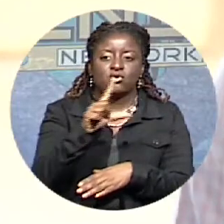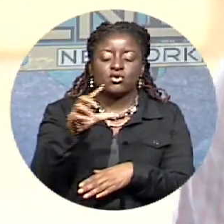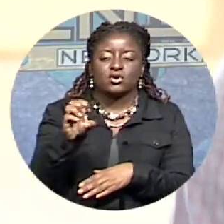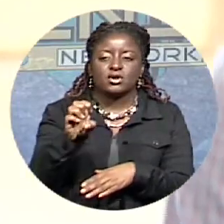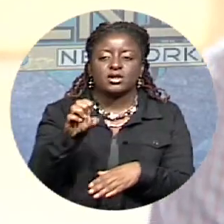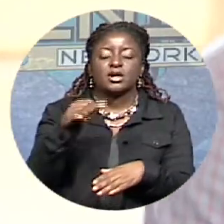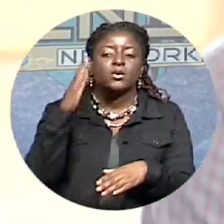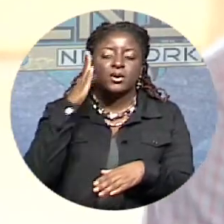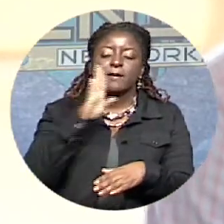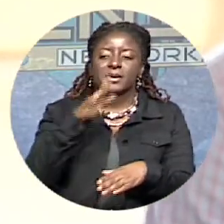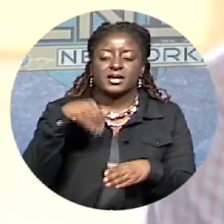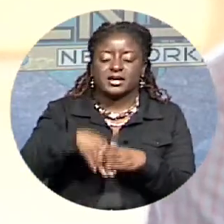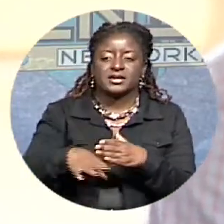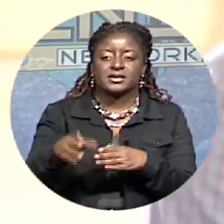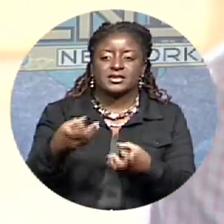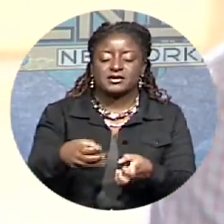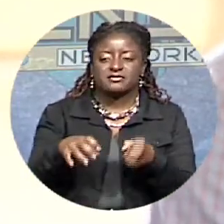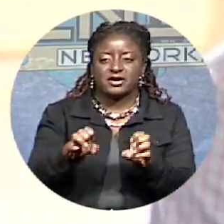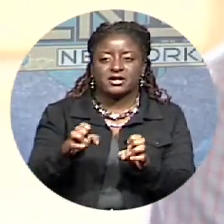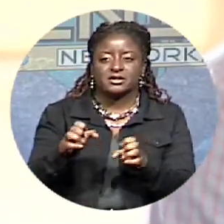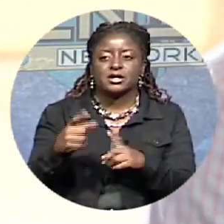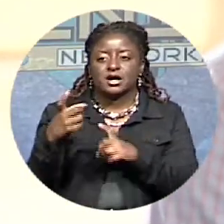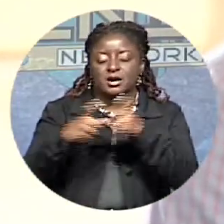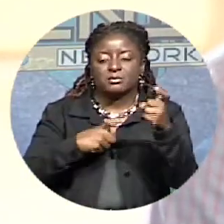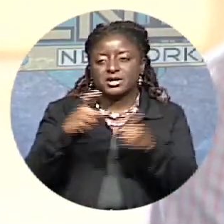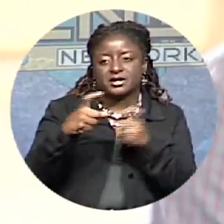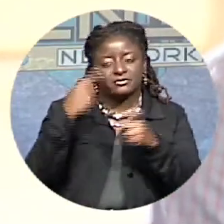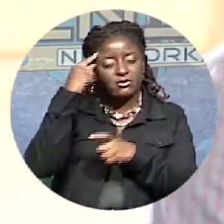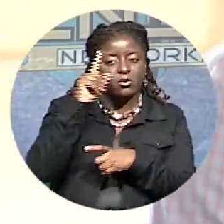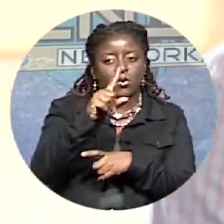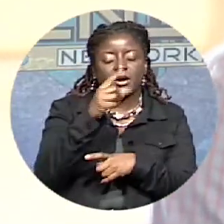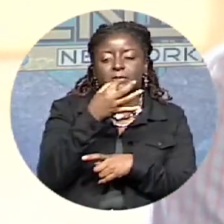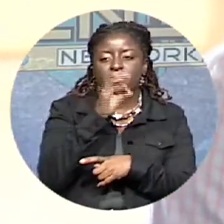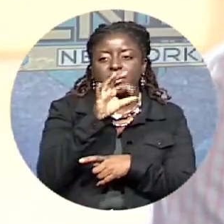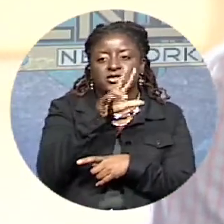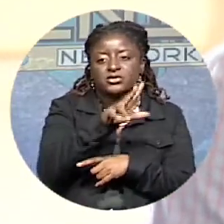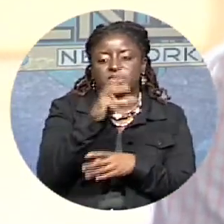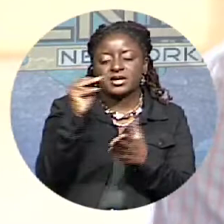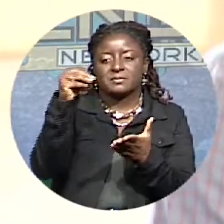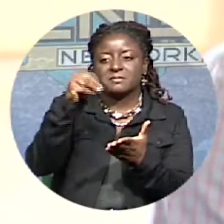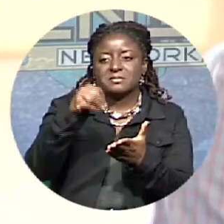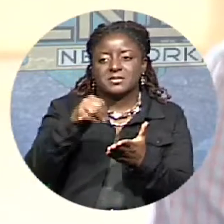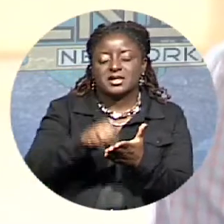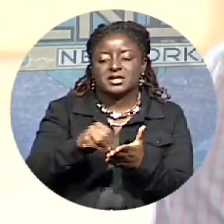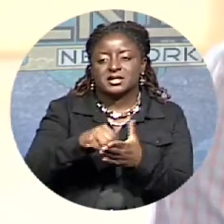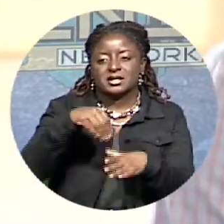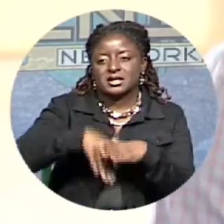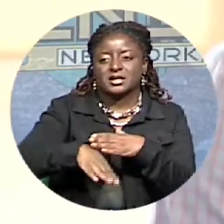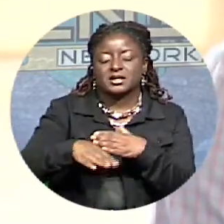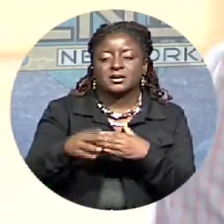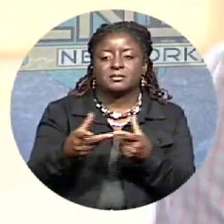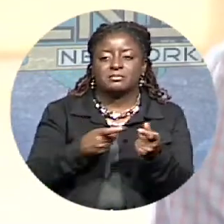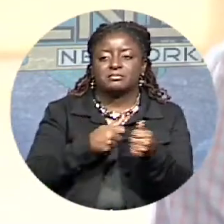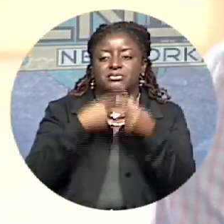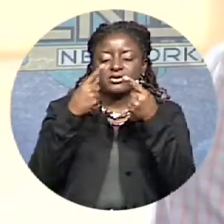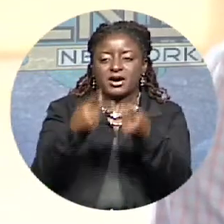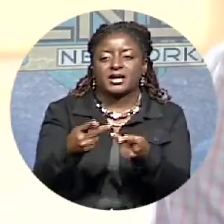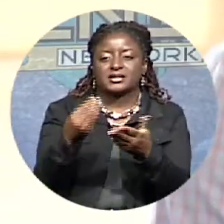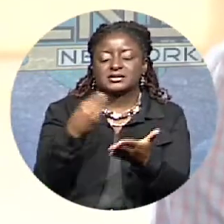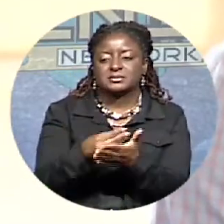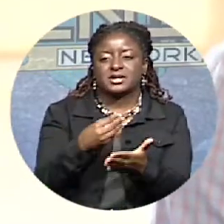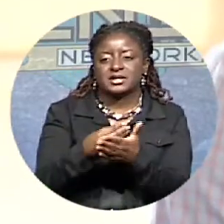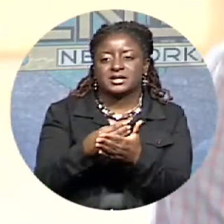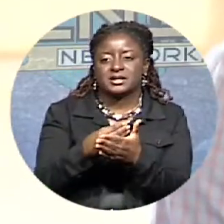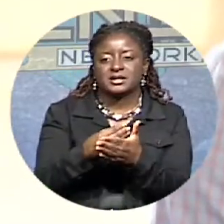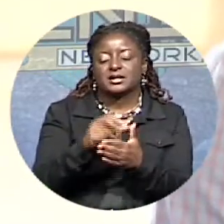be competing for the $1.3 million in prize money, just like the rest of the girls are. And on top of that,